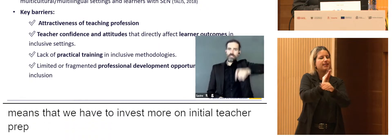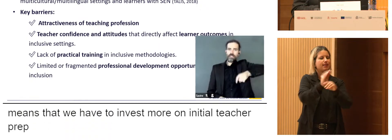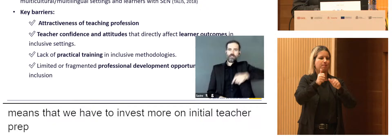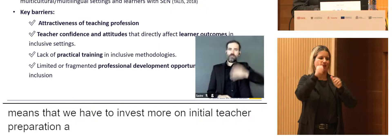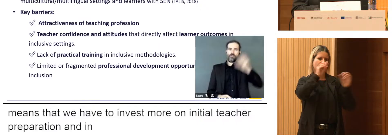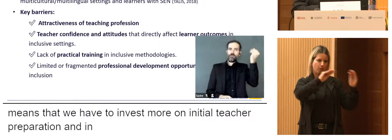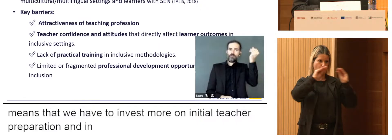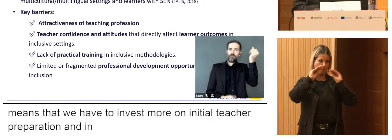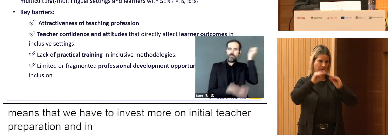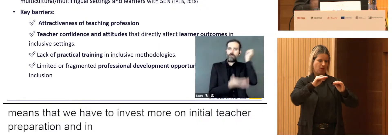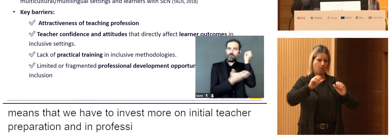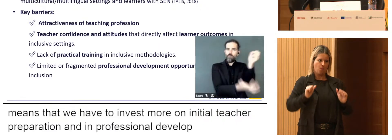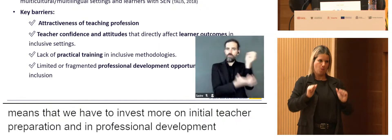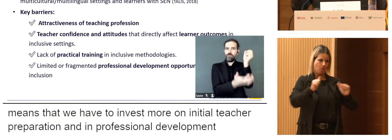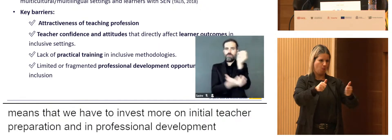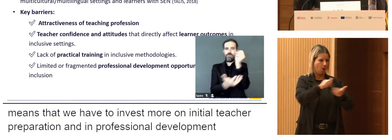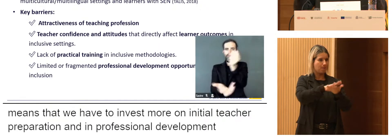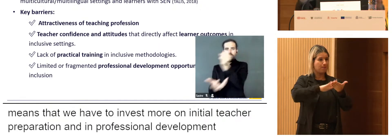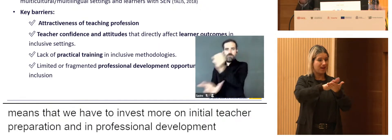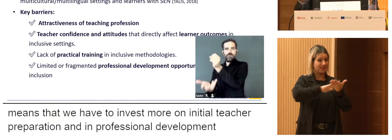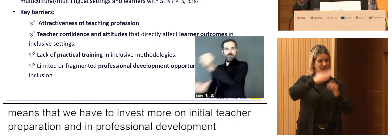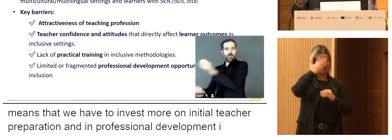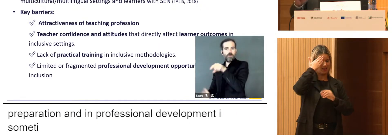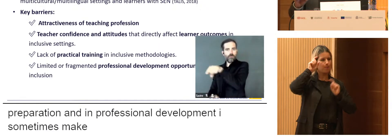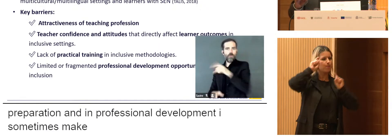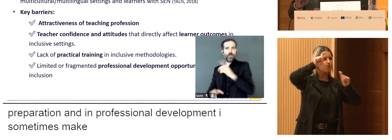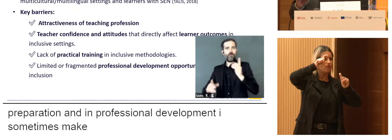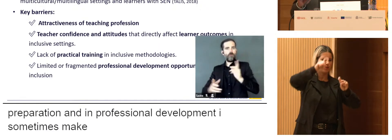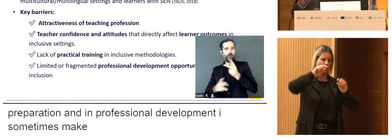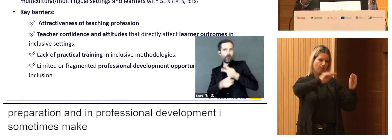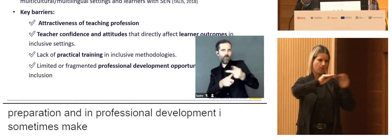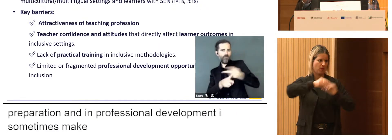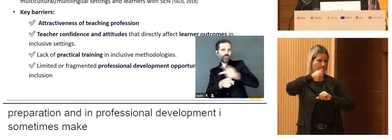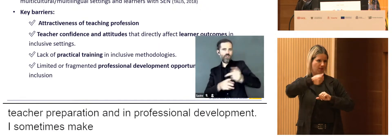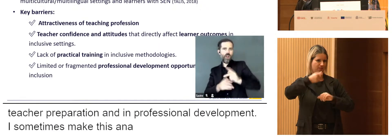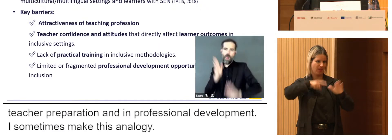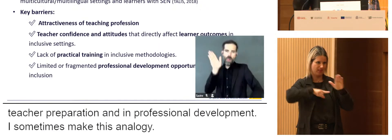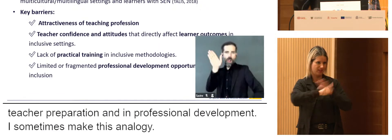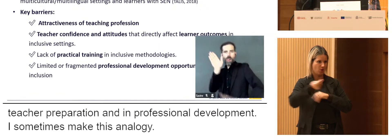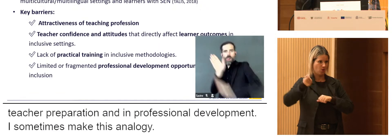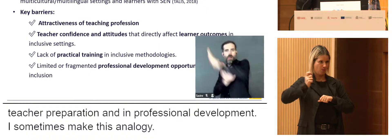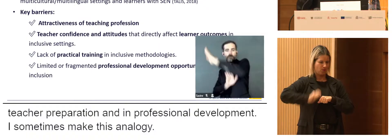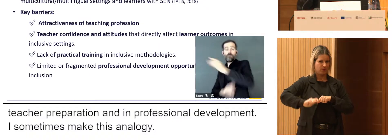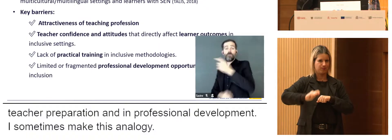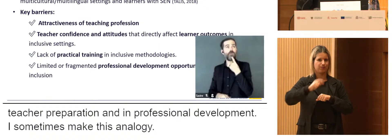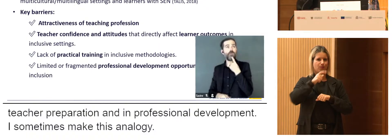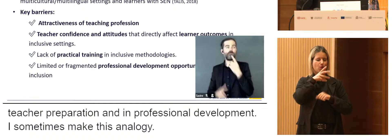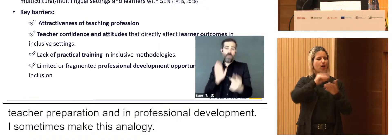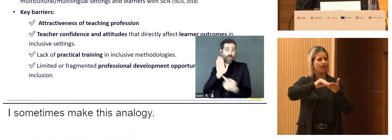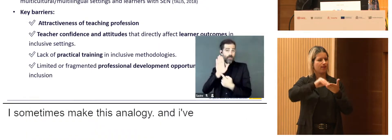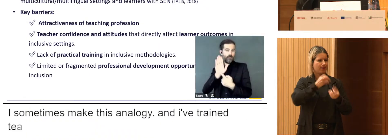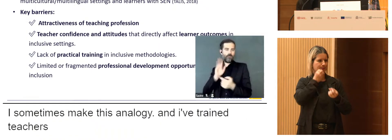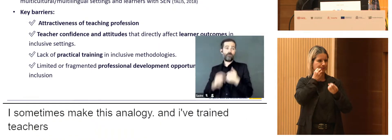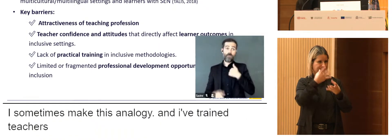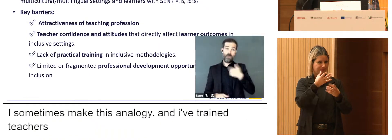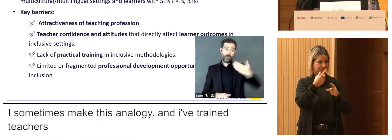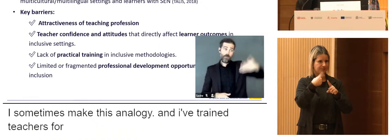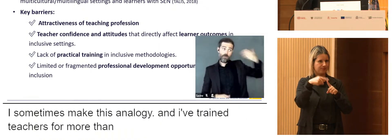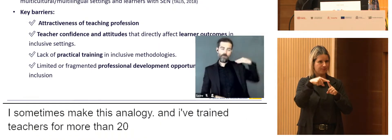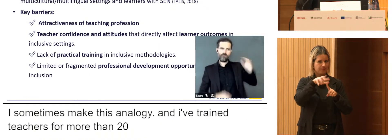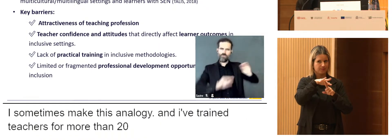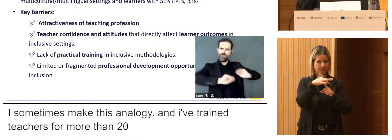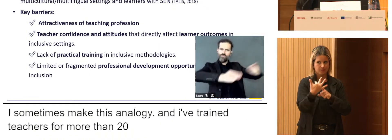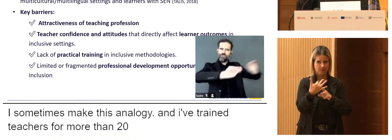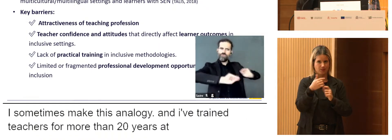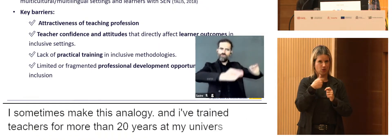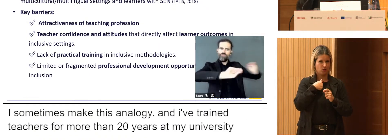professional development. I sometimes make this analogy, and I've trained teachers for more than 20 years at my